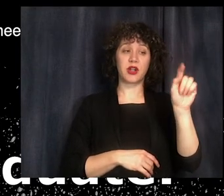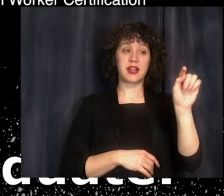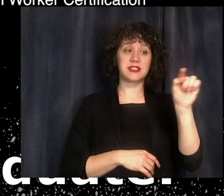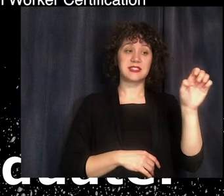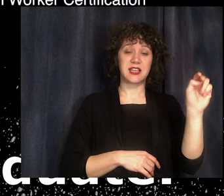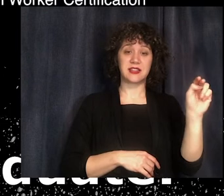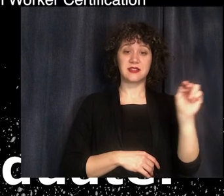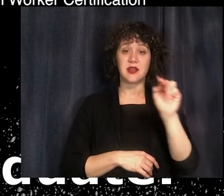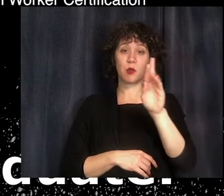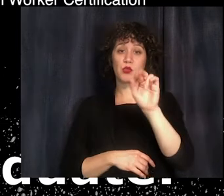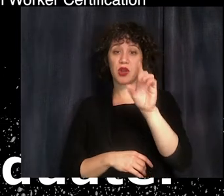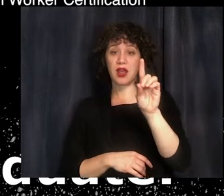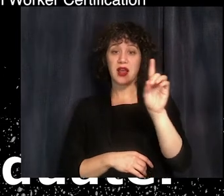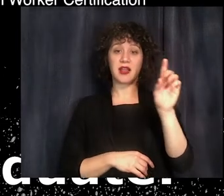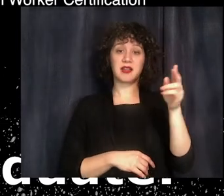Brad Eichner.